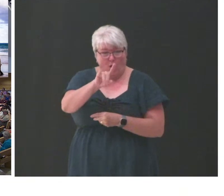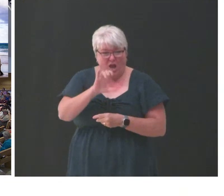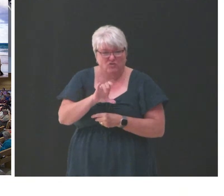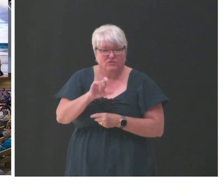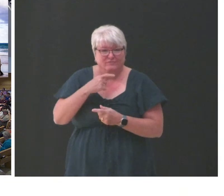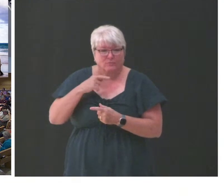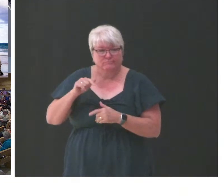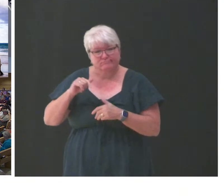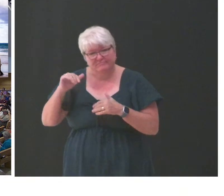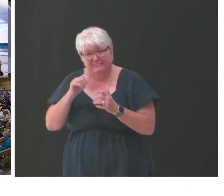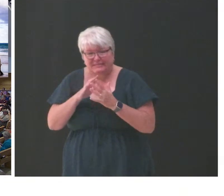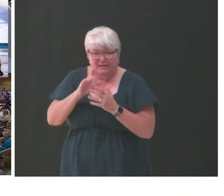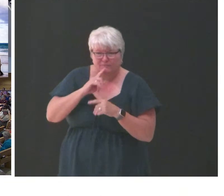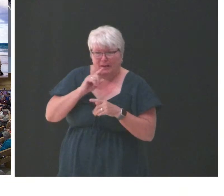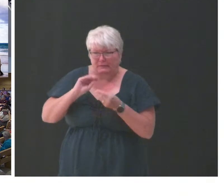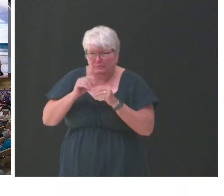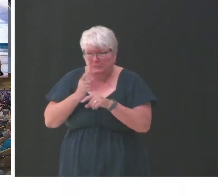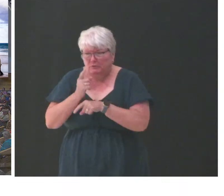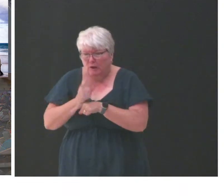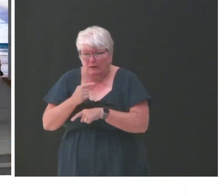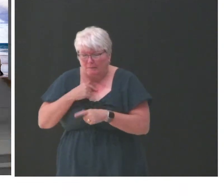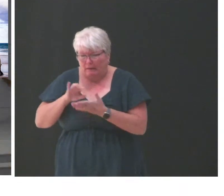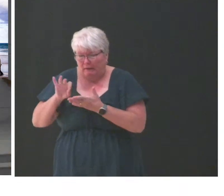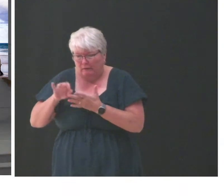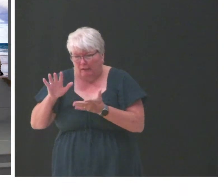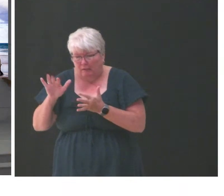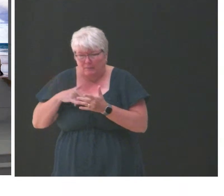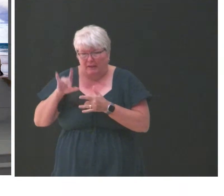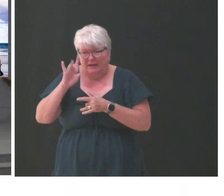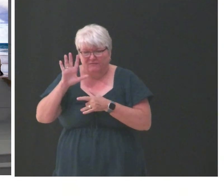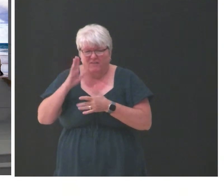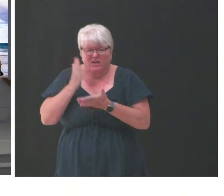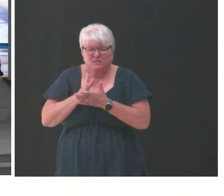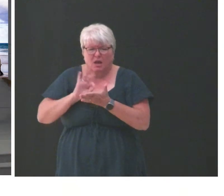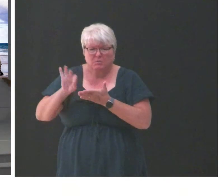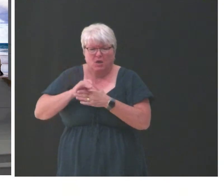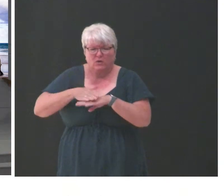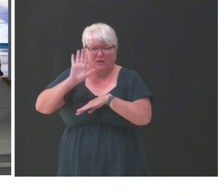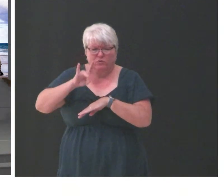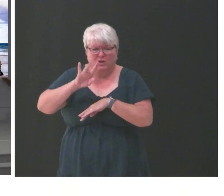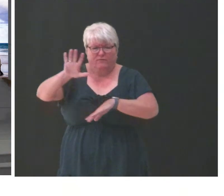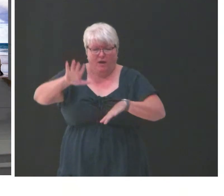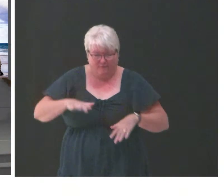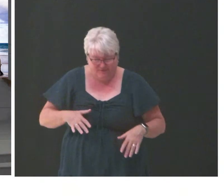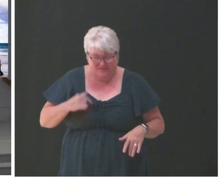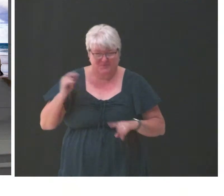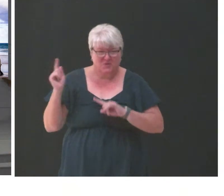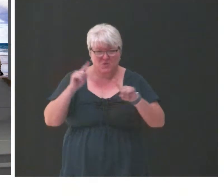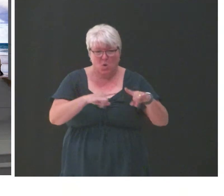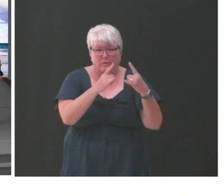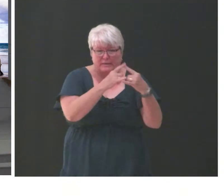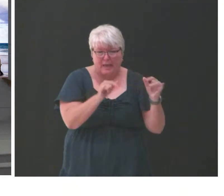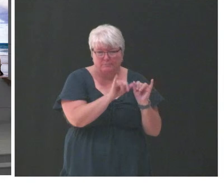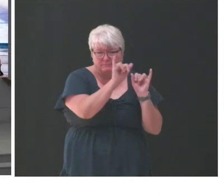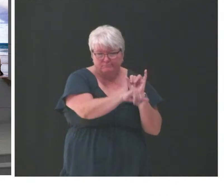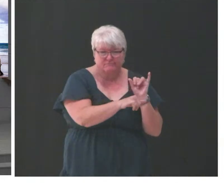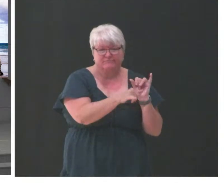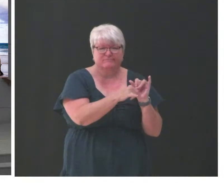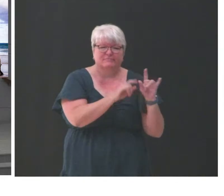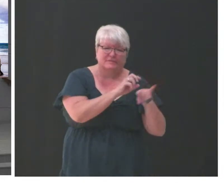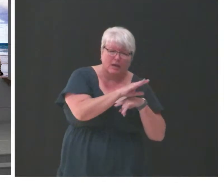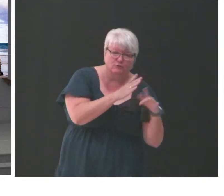think, if my numbers are correct. But I kind of quit counting after about 85 that are going to go with us and be at camp with us. And we're really